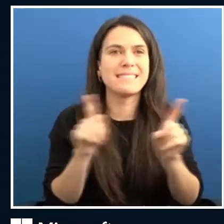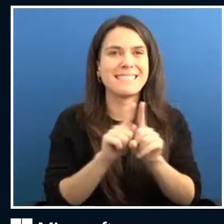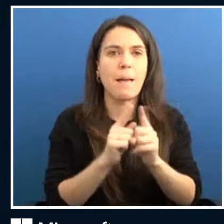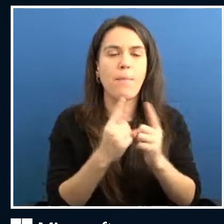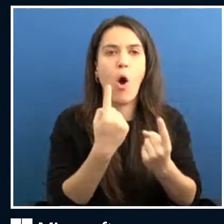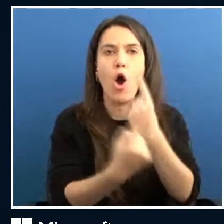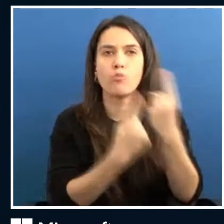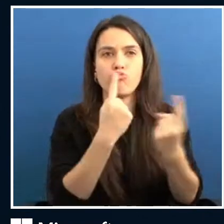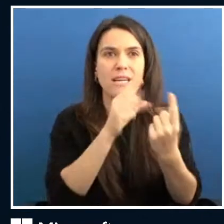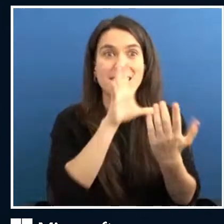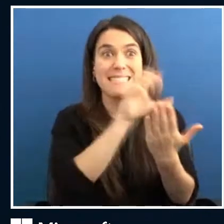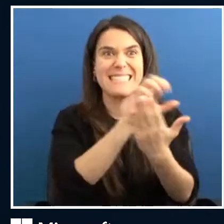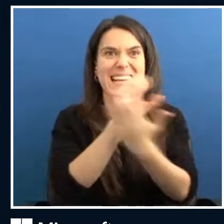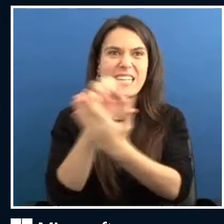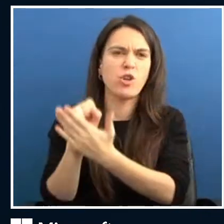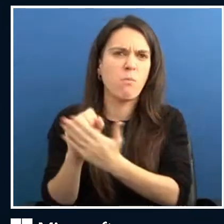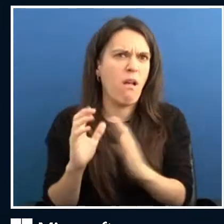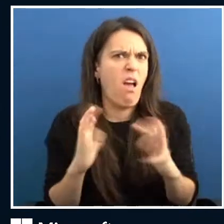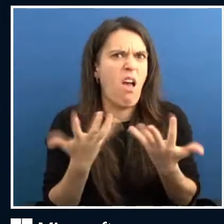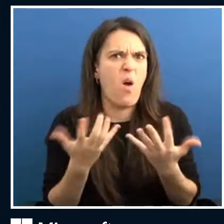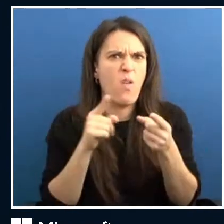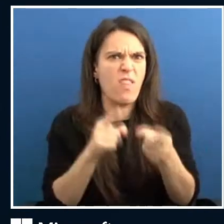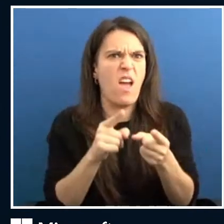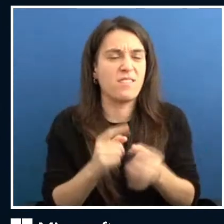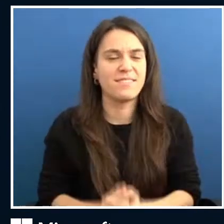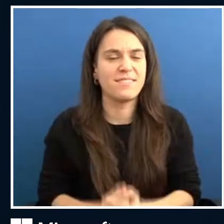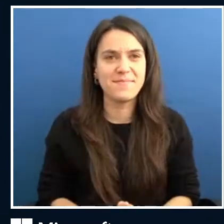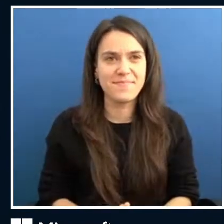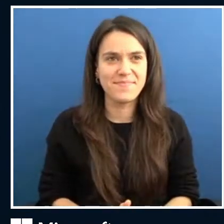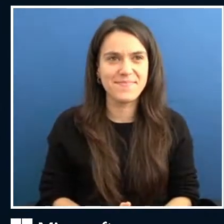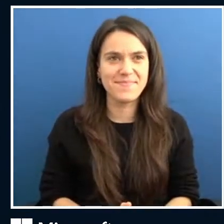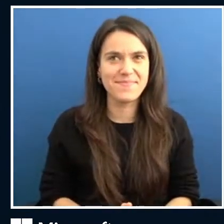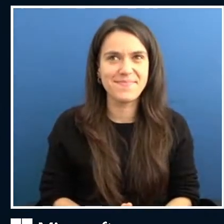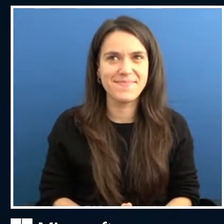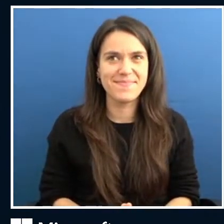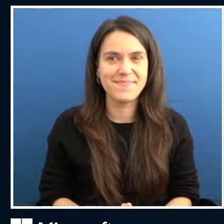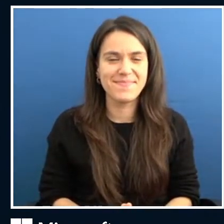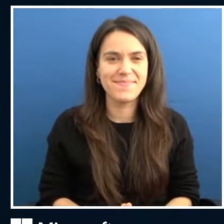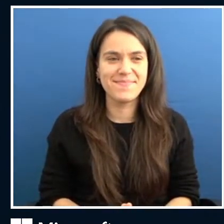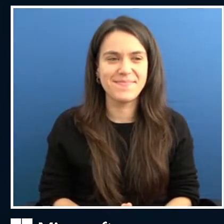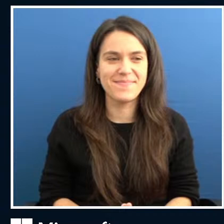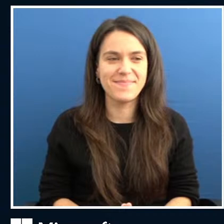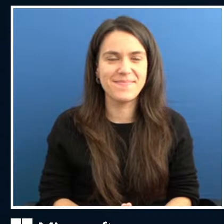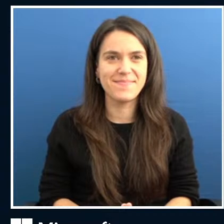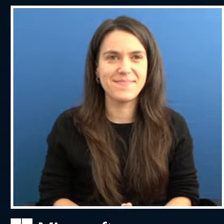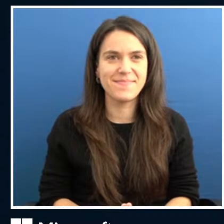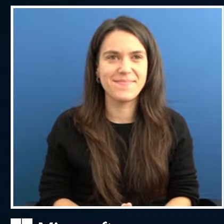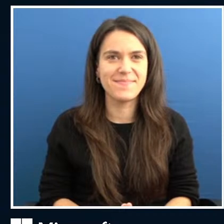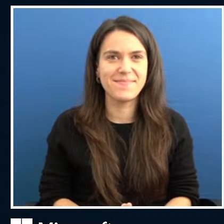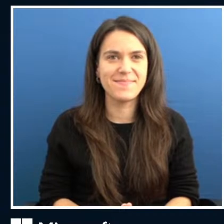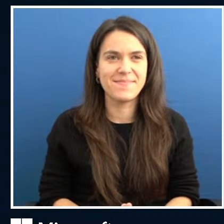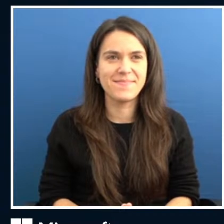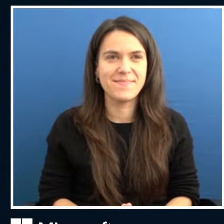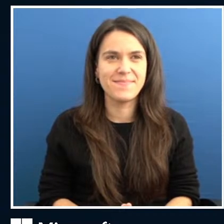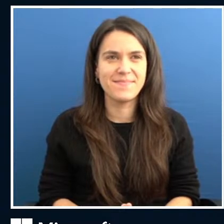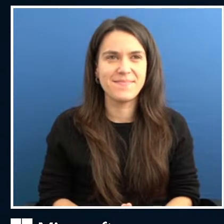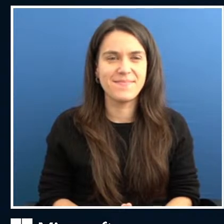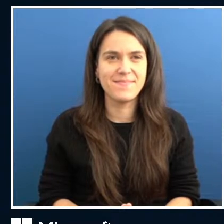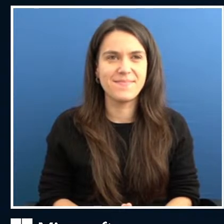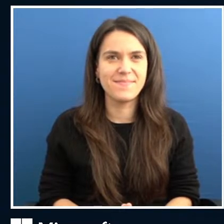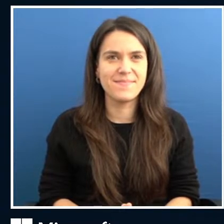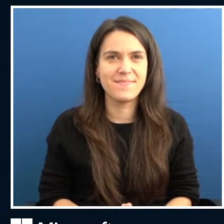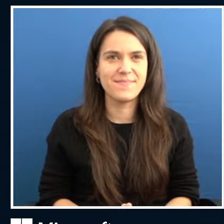that? So basically, to achieve that, we take an existing classifier or